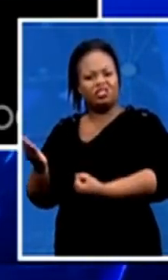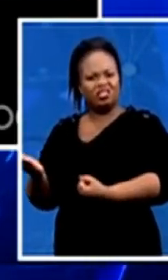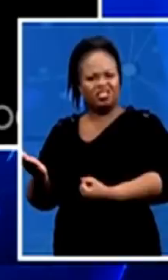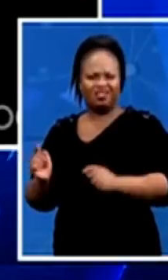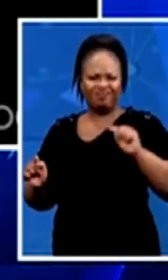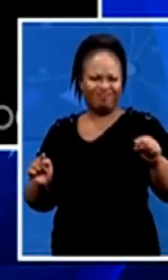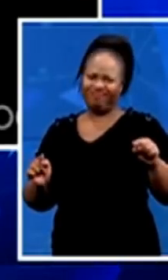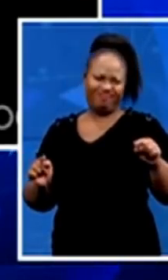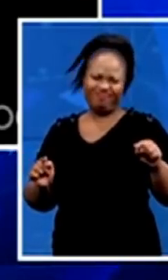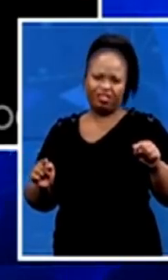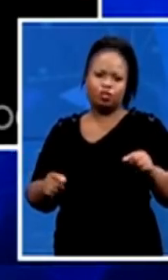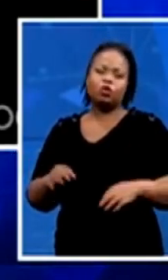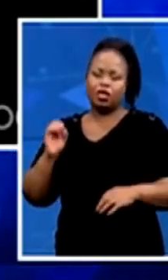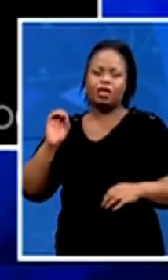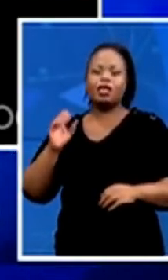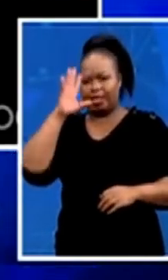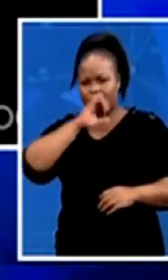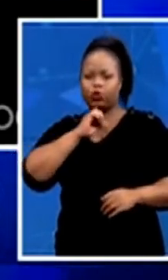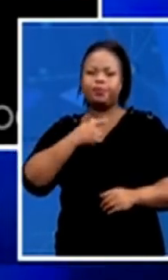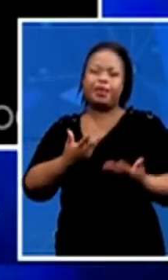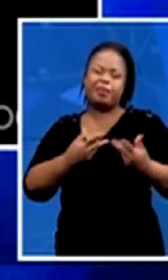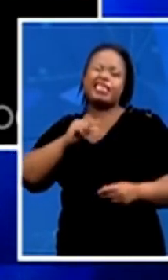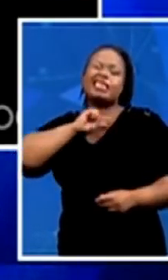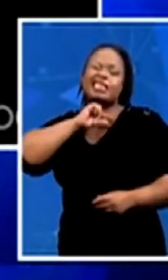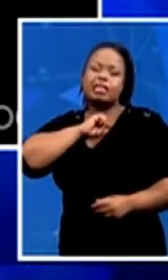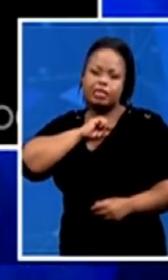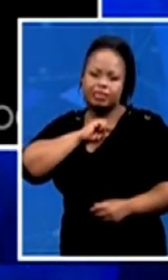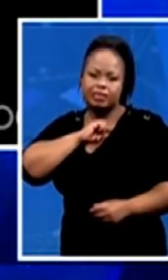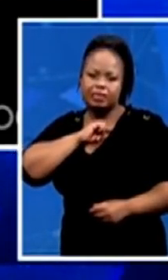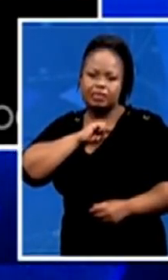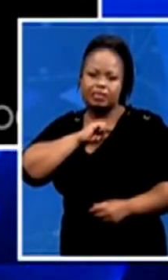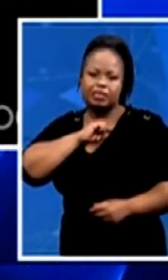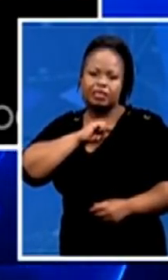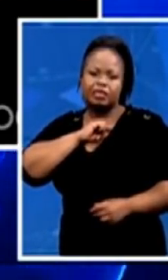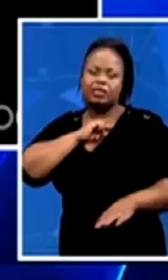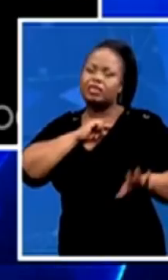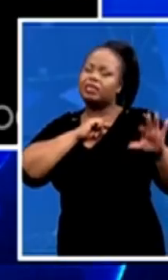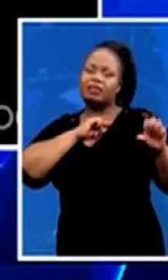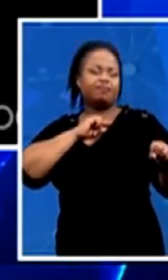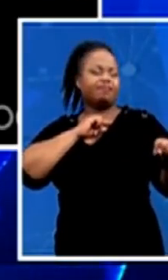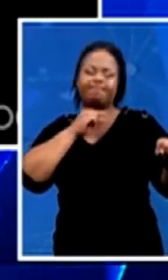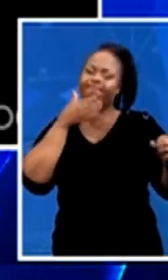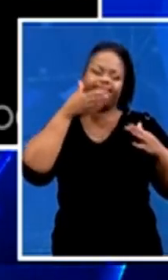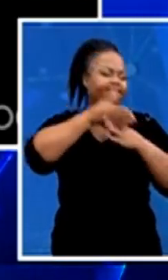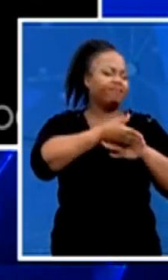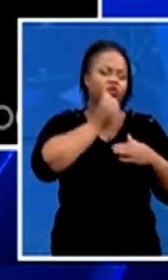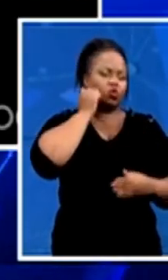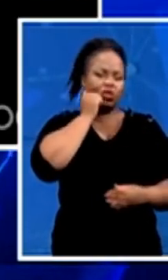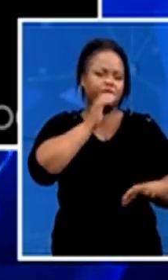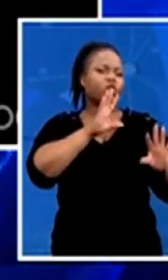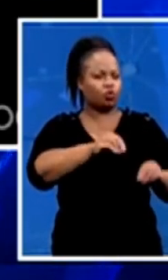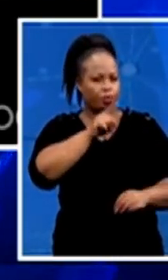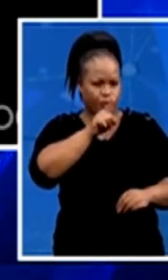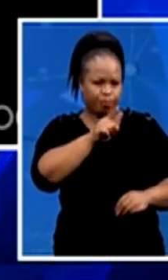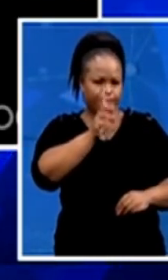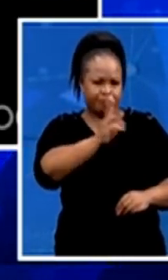guilty of not. Well, sorry, can I stop you there? You see, yes. We're talking about 2 different things, Mr.